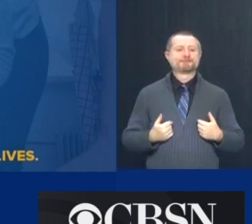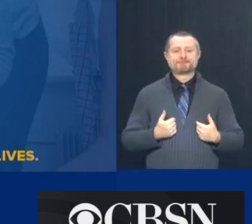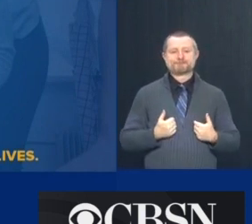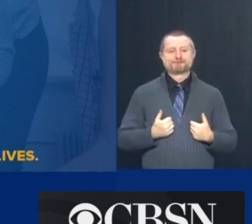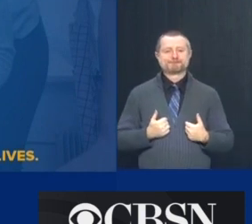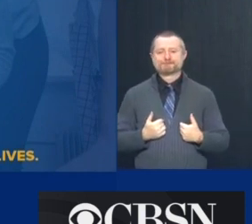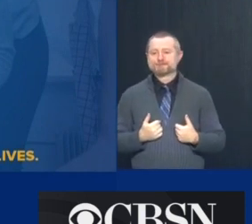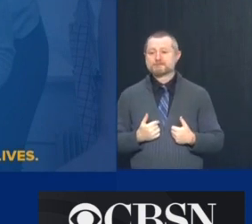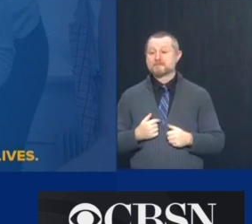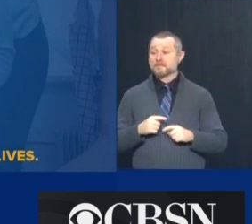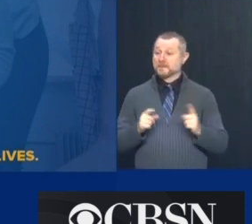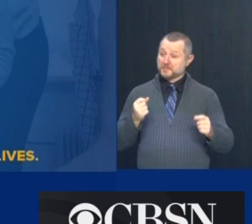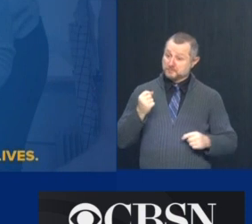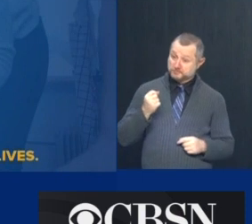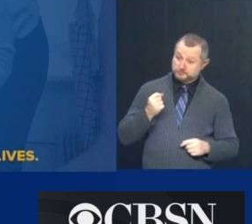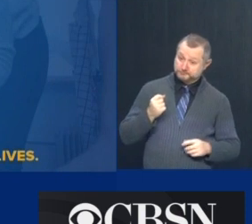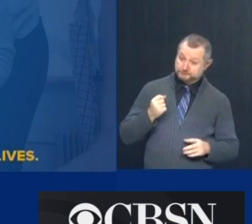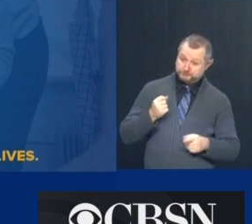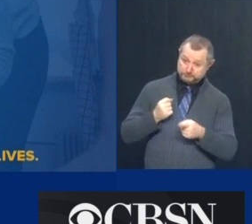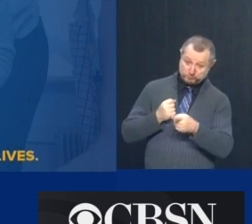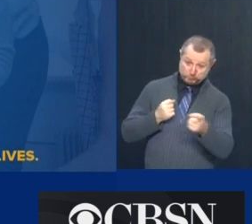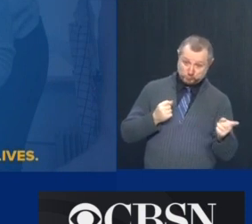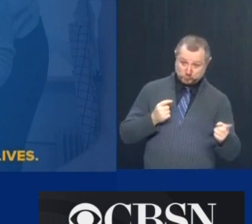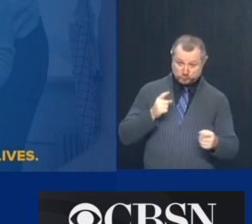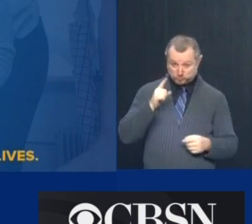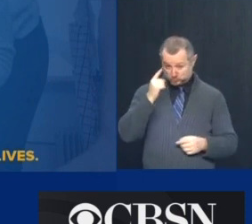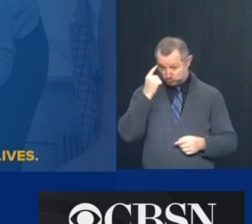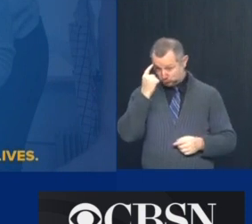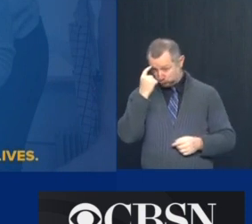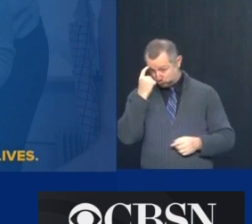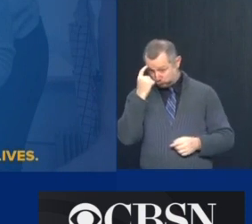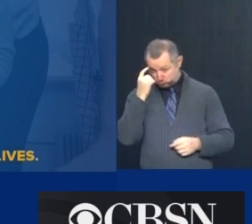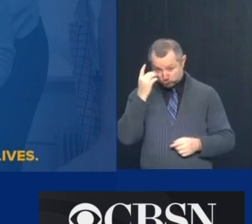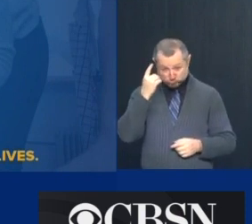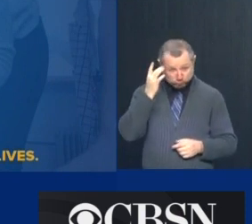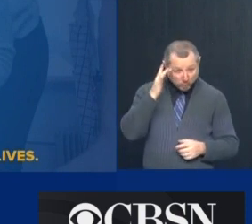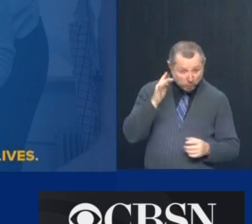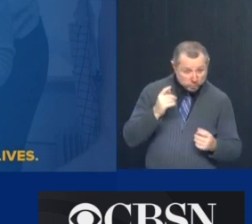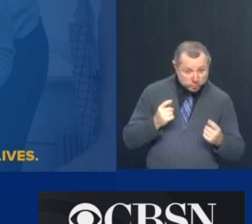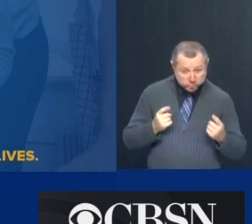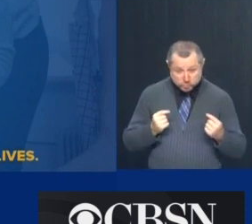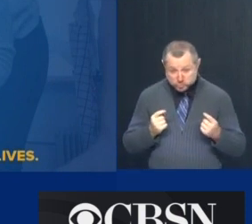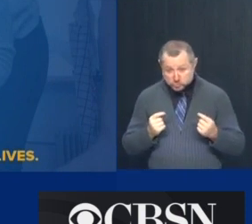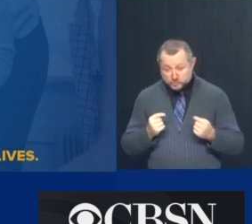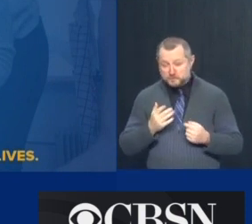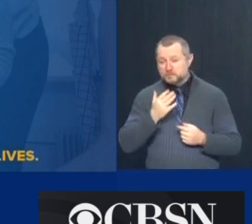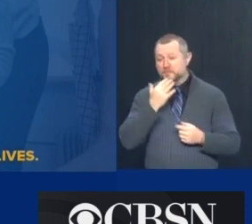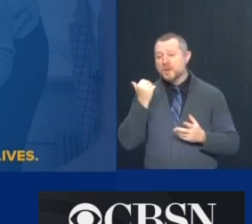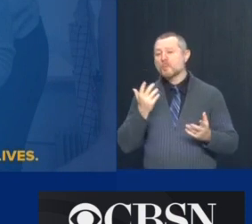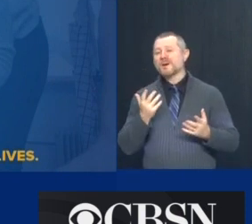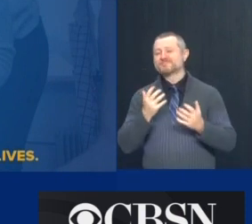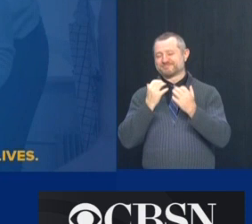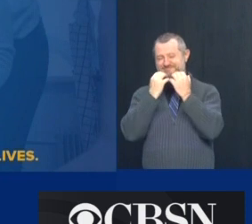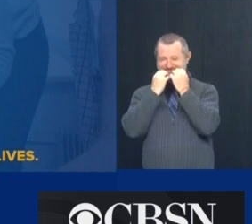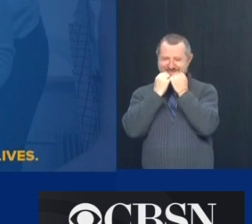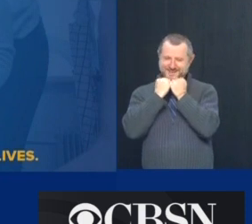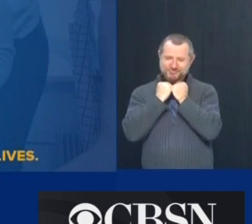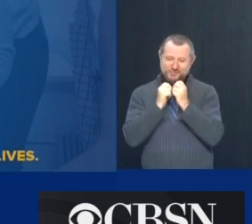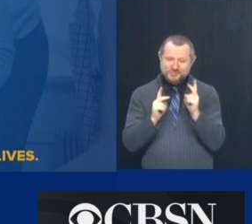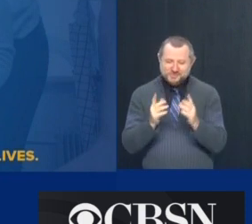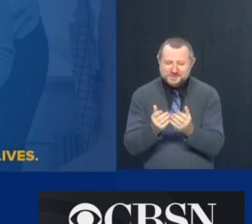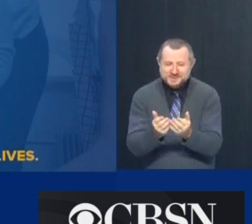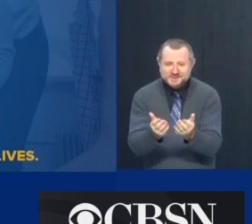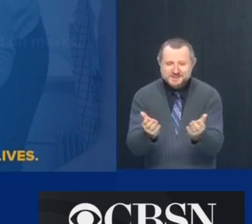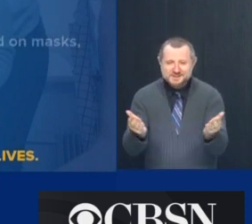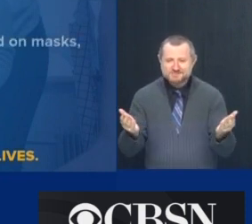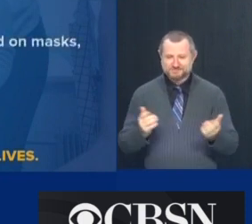But you want to know what is smart, what is reasonable, what is protective of other people and yourself? This is where